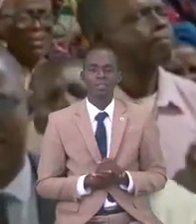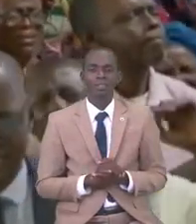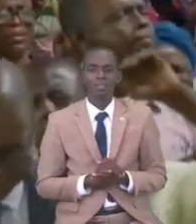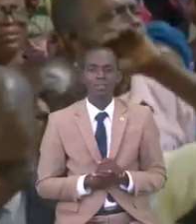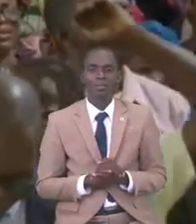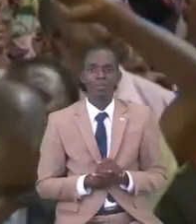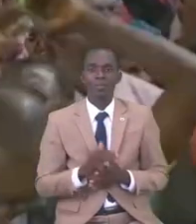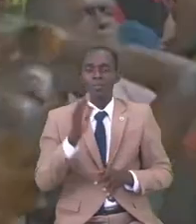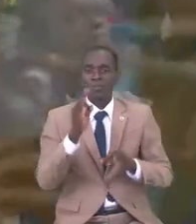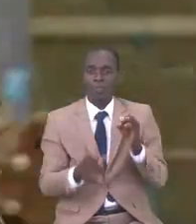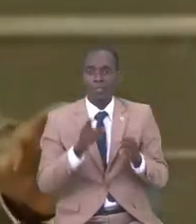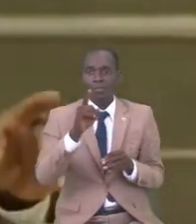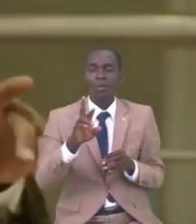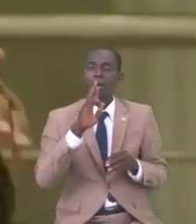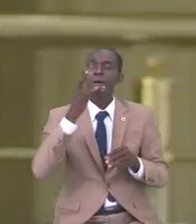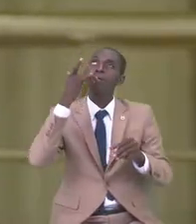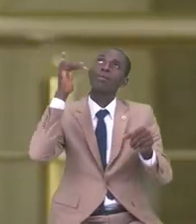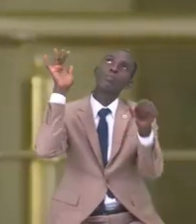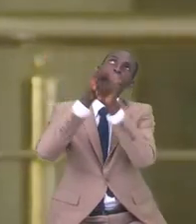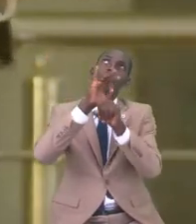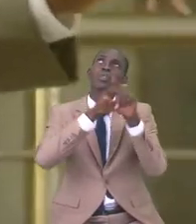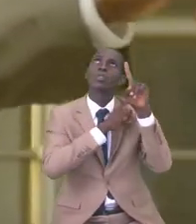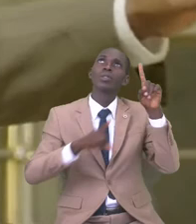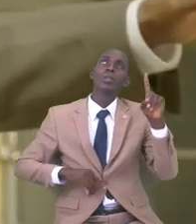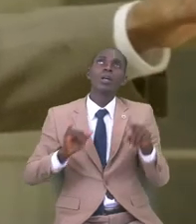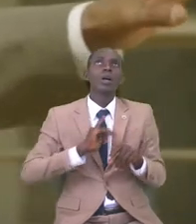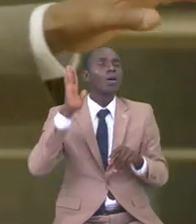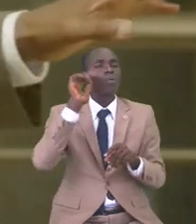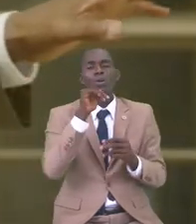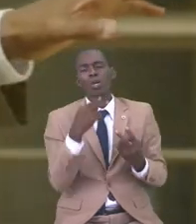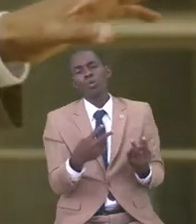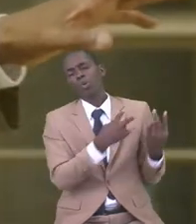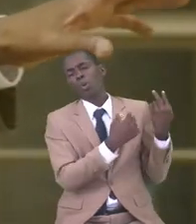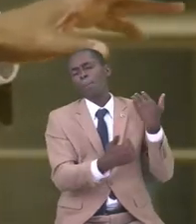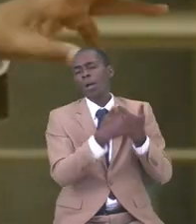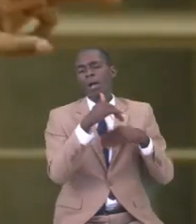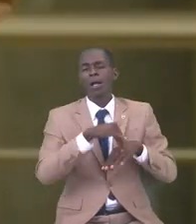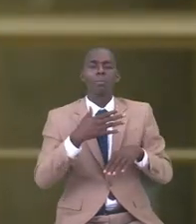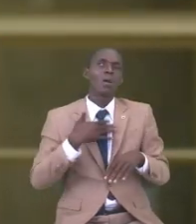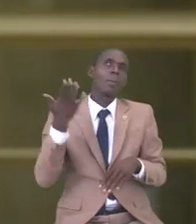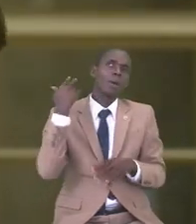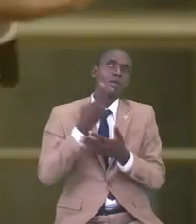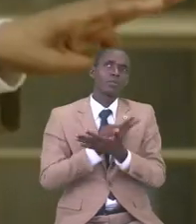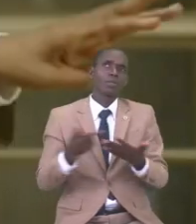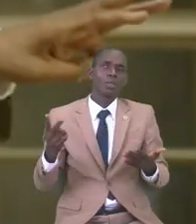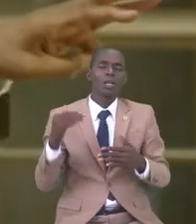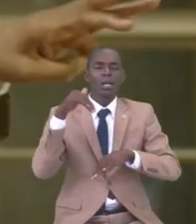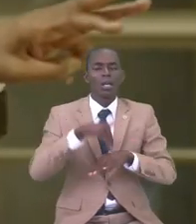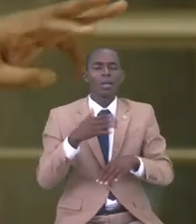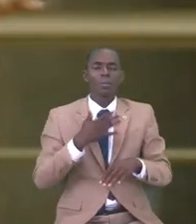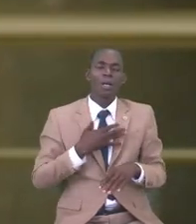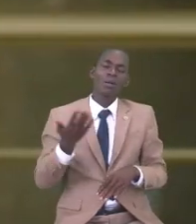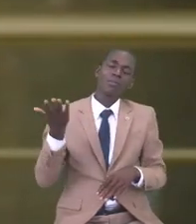If you are promising the Lord, I will not look back at my past failure, at my past